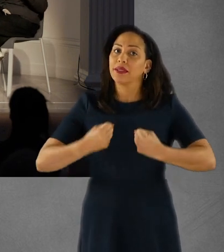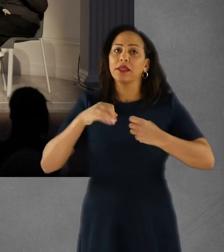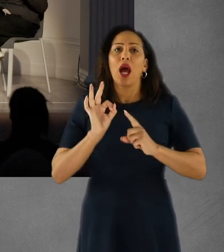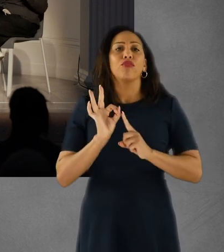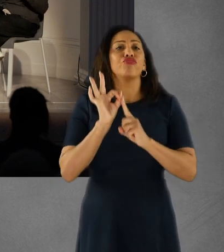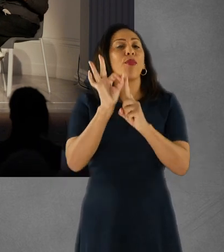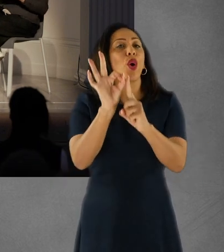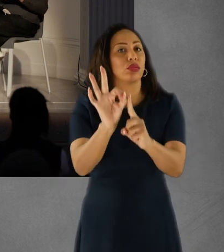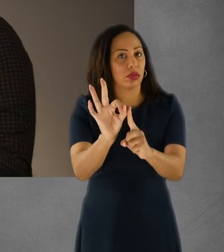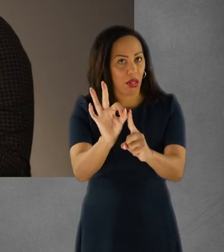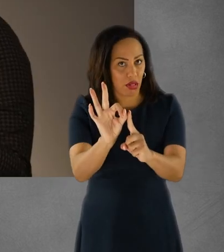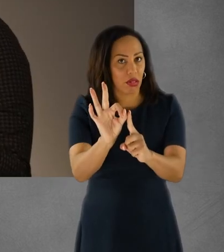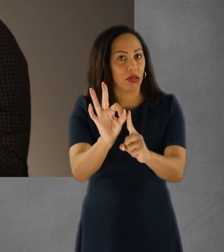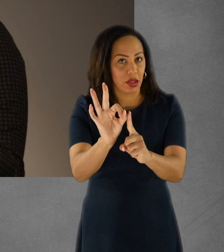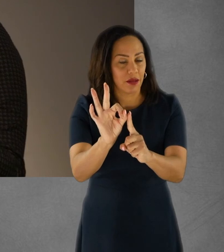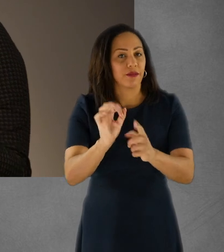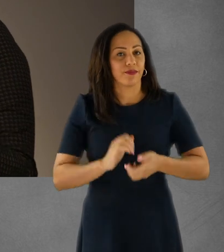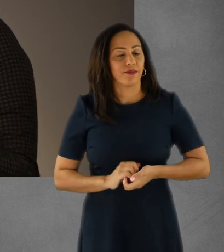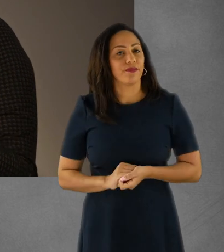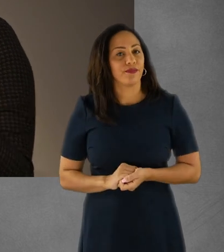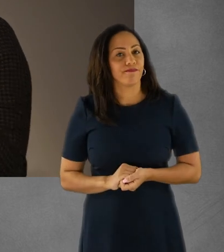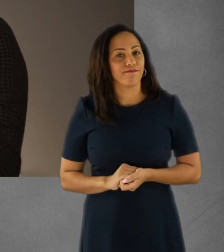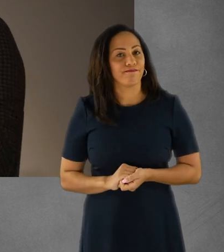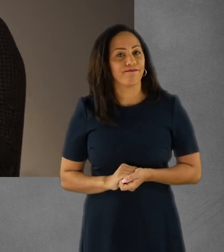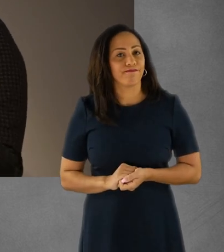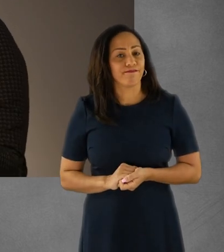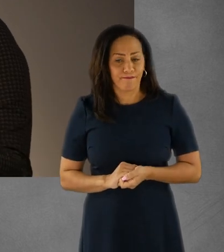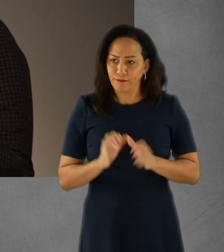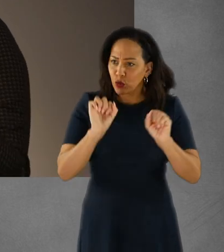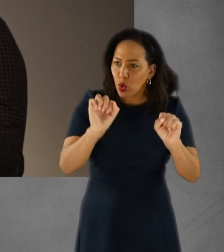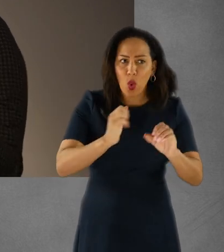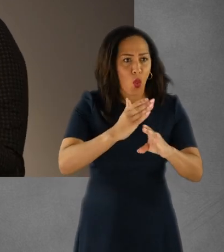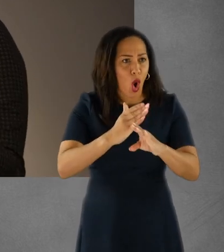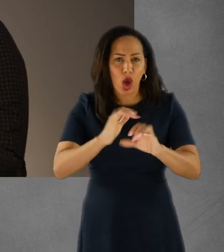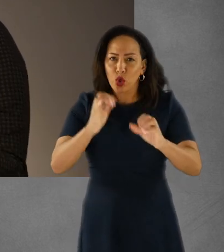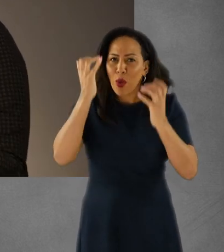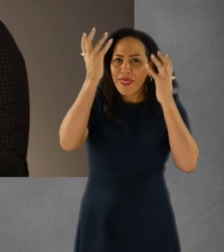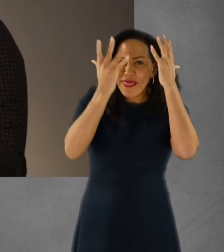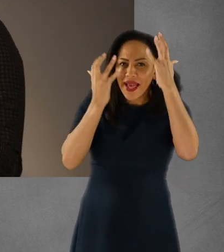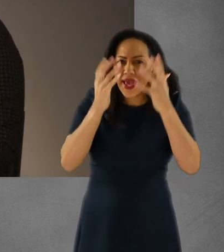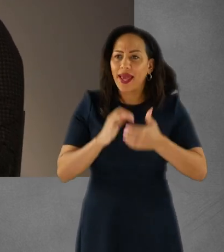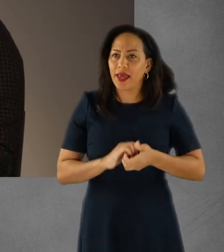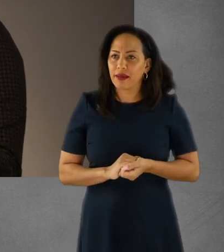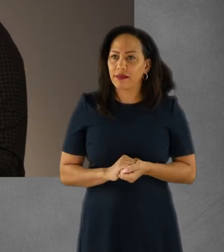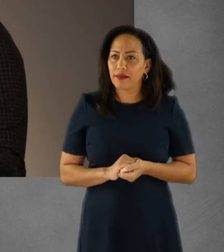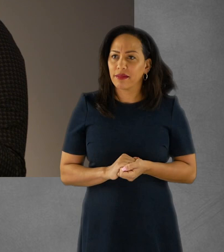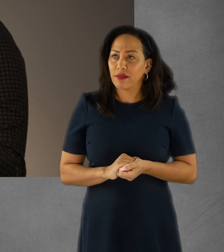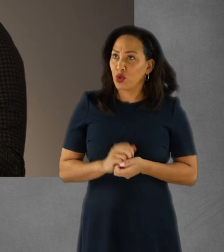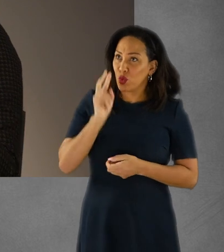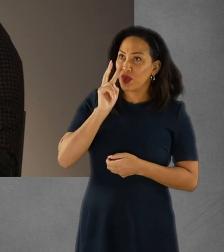and practitioners with was a proposal. Within your work, within your thinking, how would